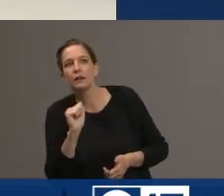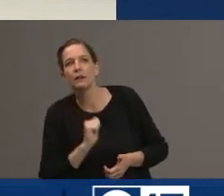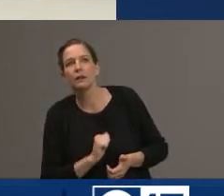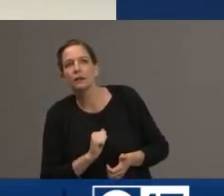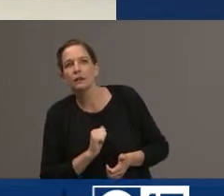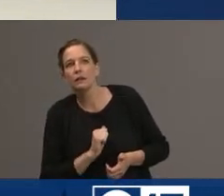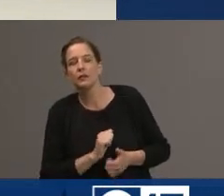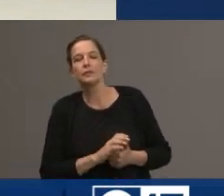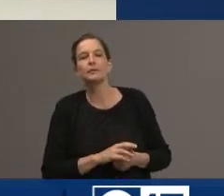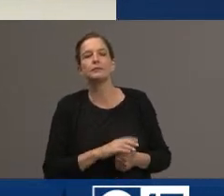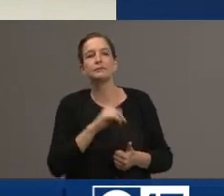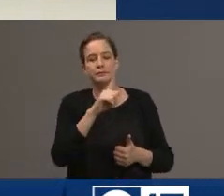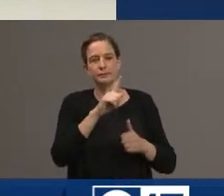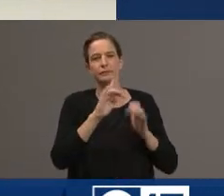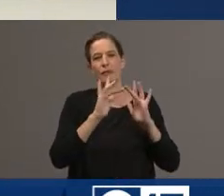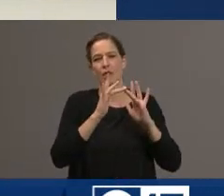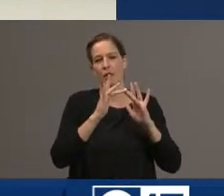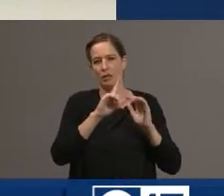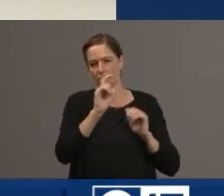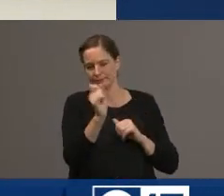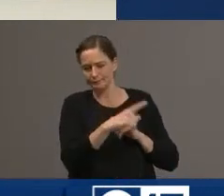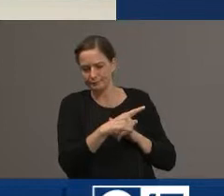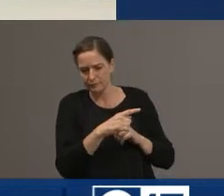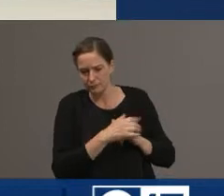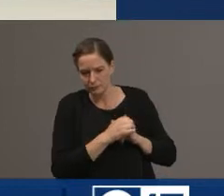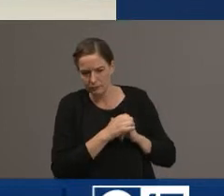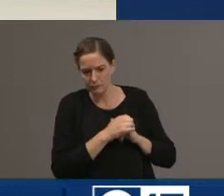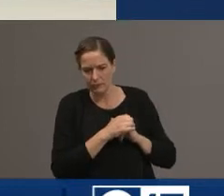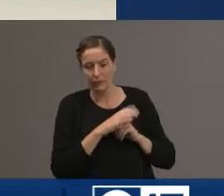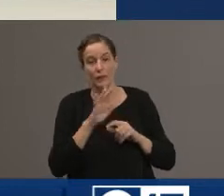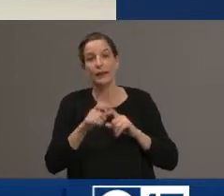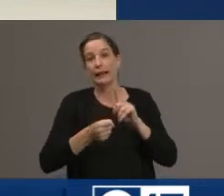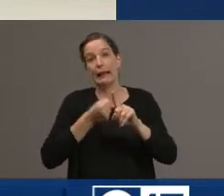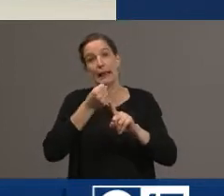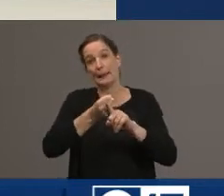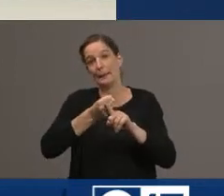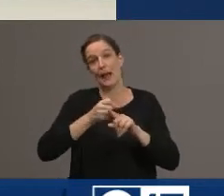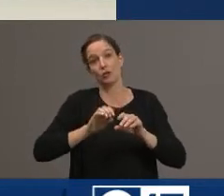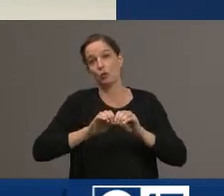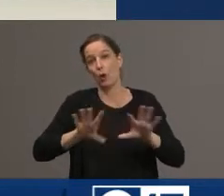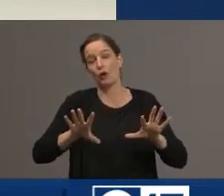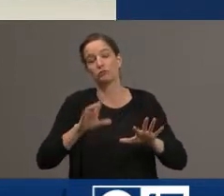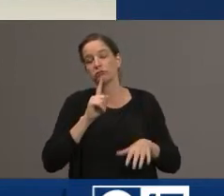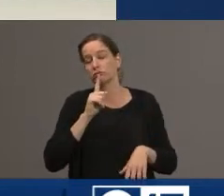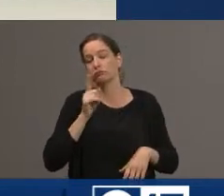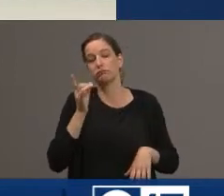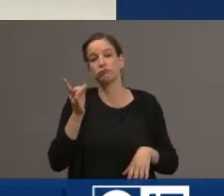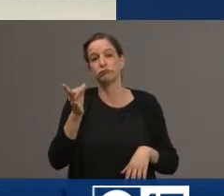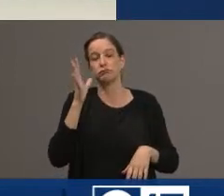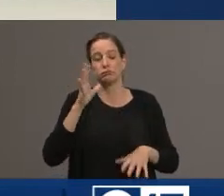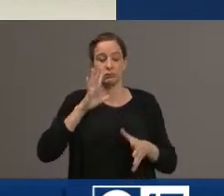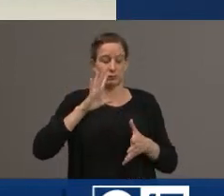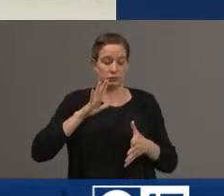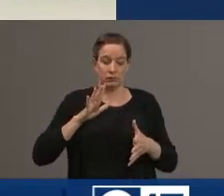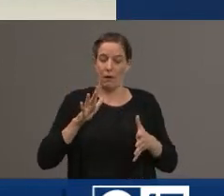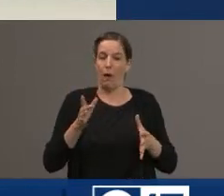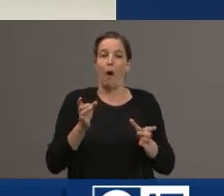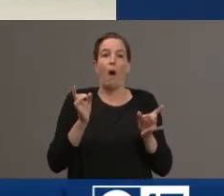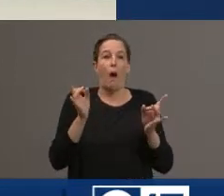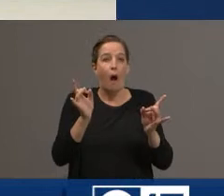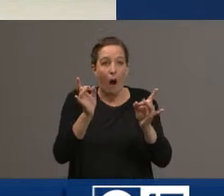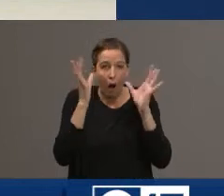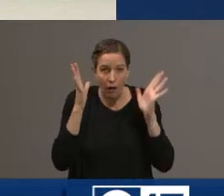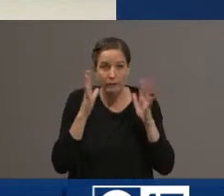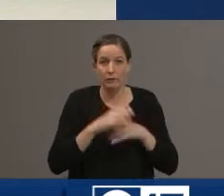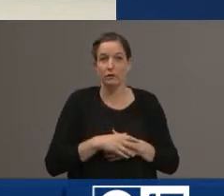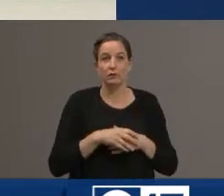Governor Ducey, the economic impact of the virus has obviously been devastating, and by the latest count, not even 1,000 Arizona